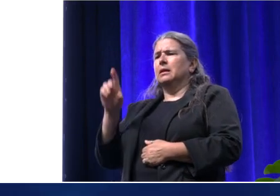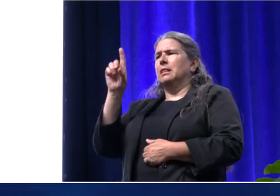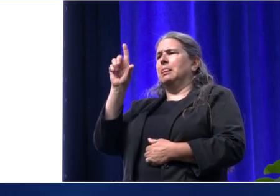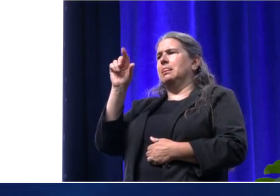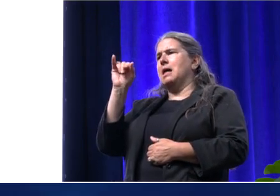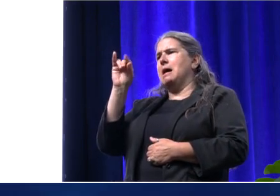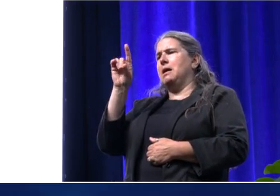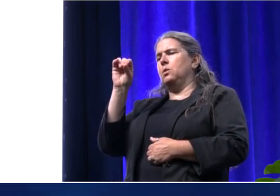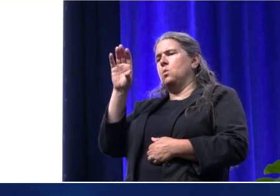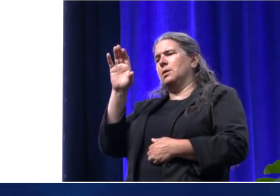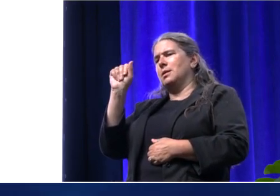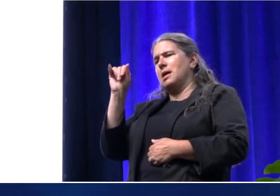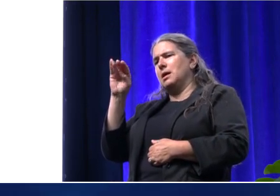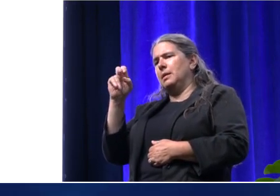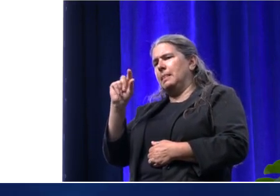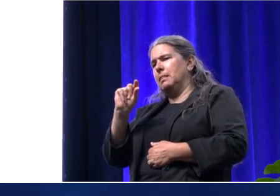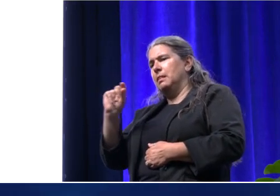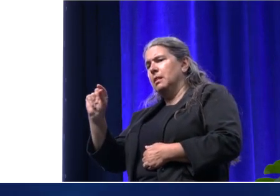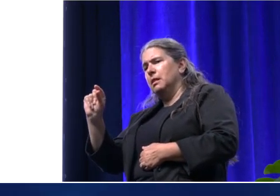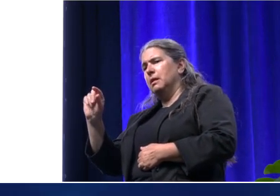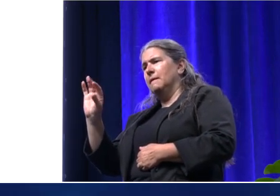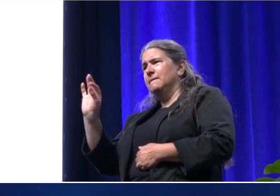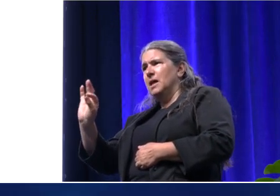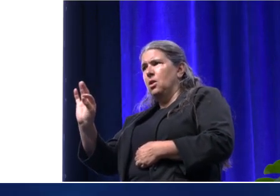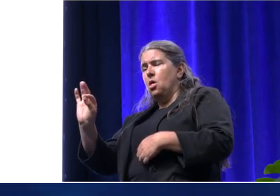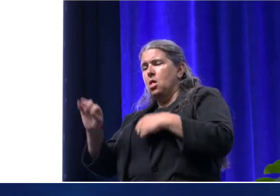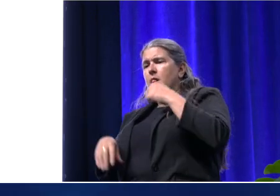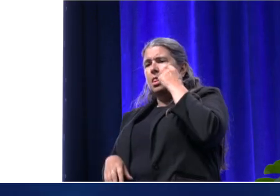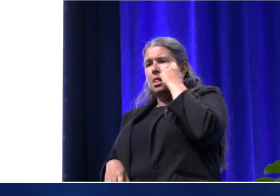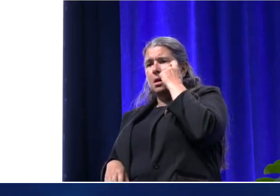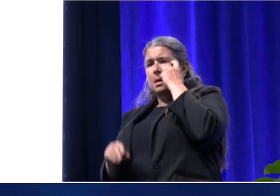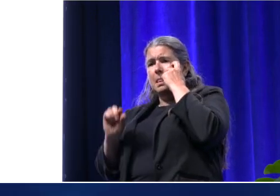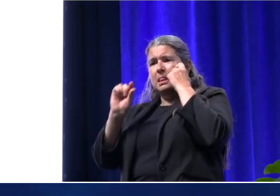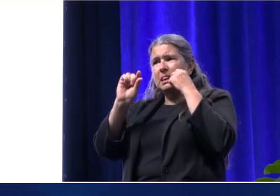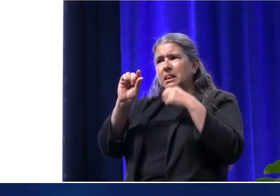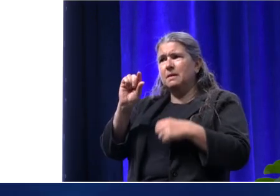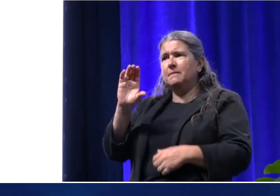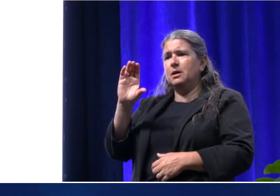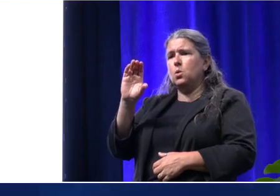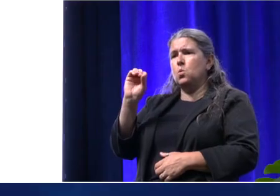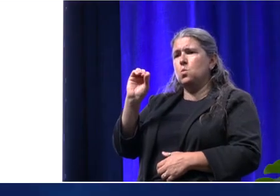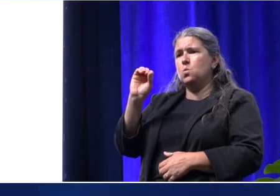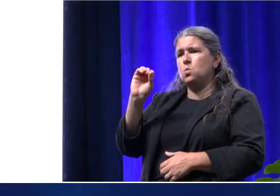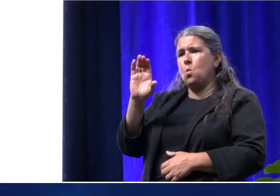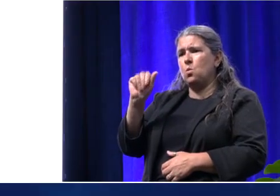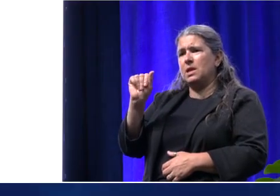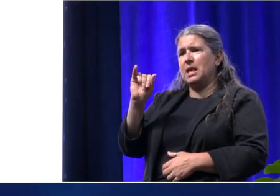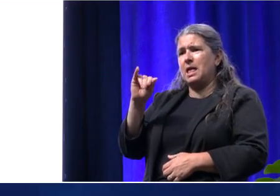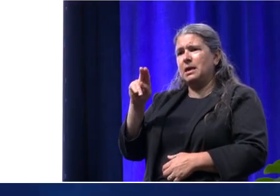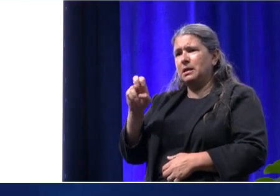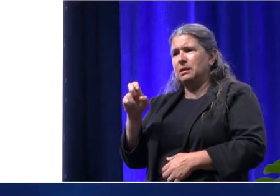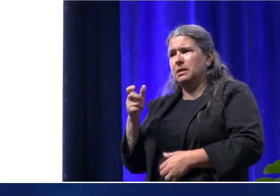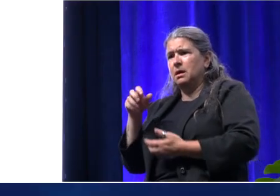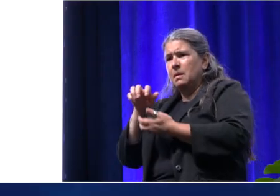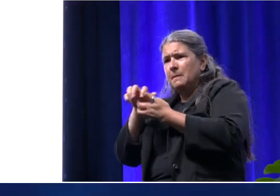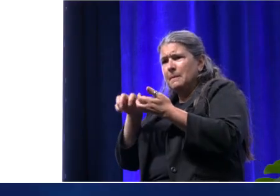of cocaine, and we found some cuts in there too. So when people say that they're taking